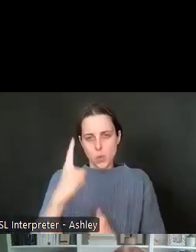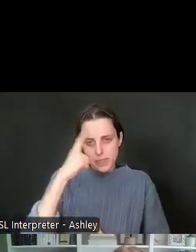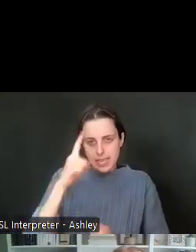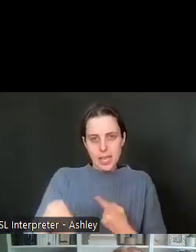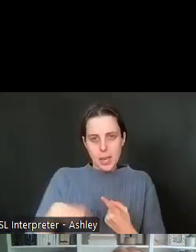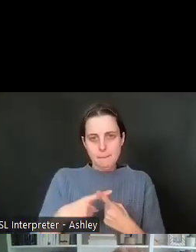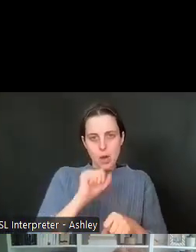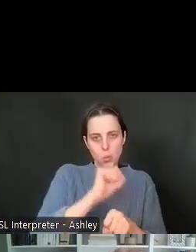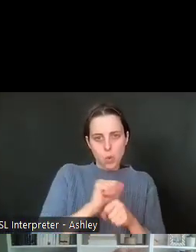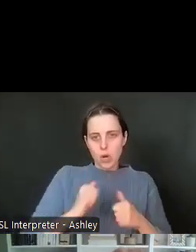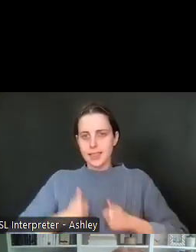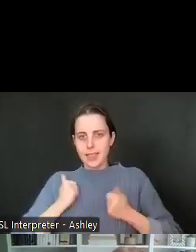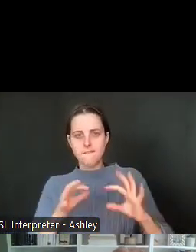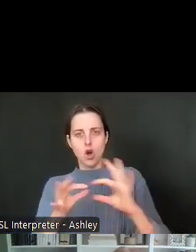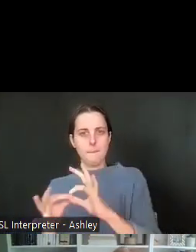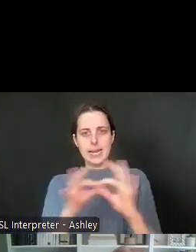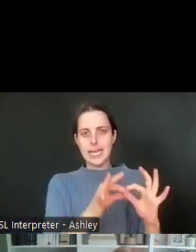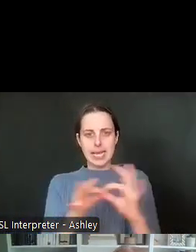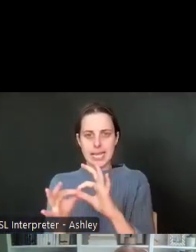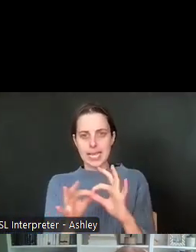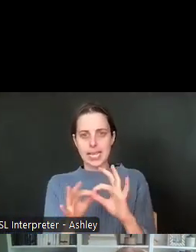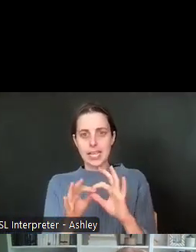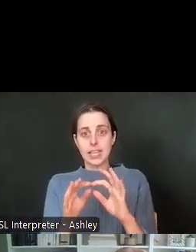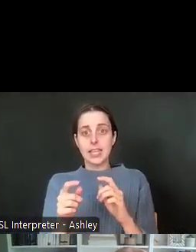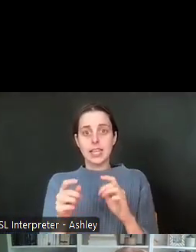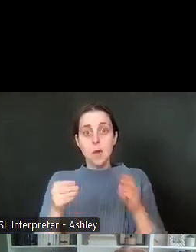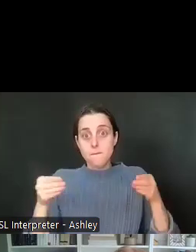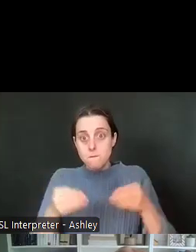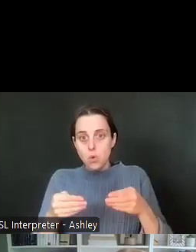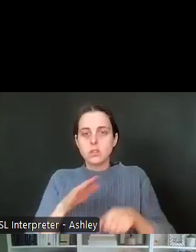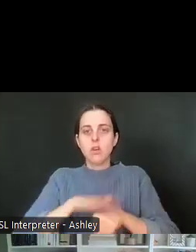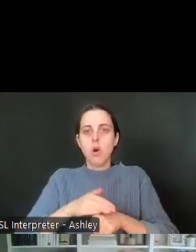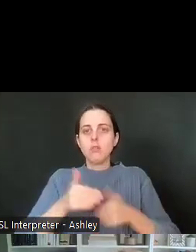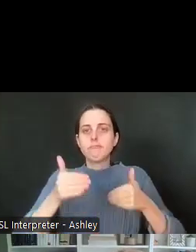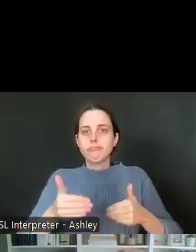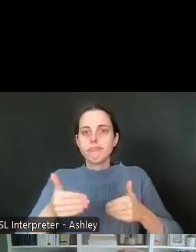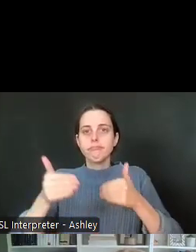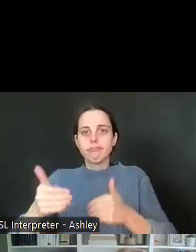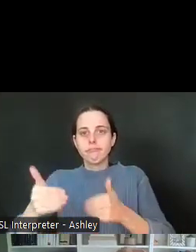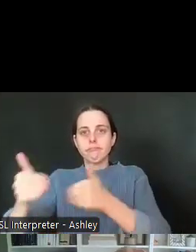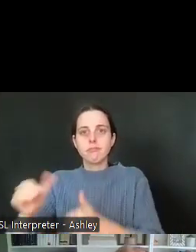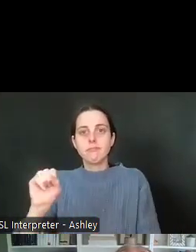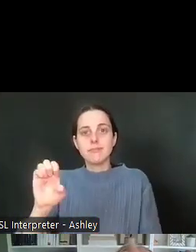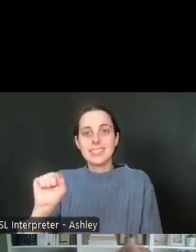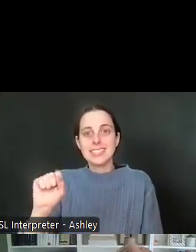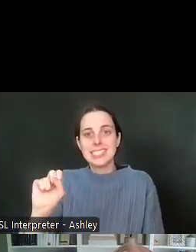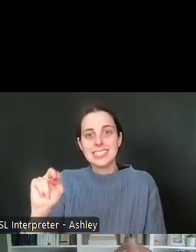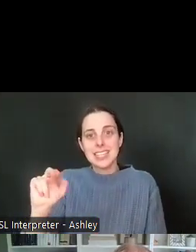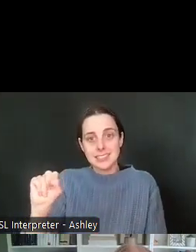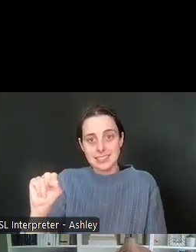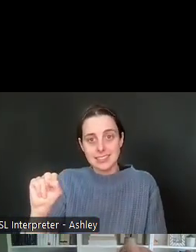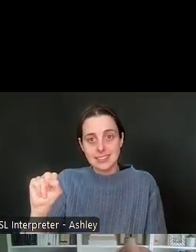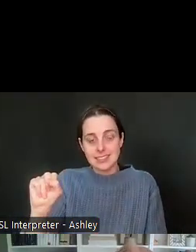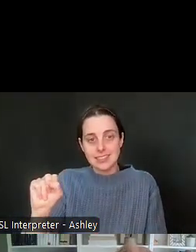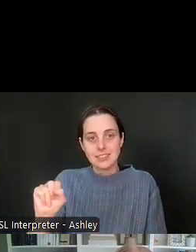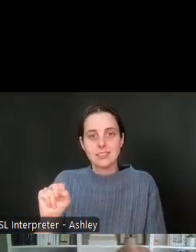harmony to think about it in terms of seasons. Martha Beck is a writer, and she talks about a